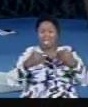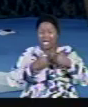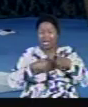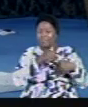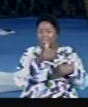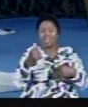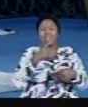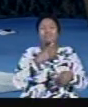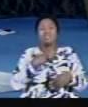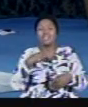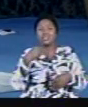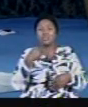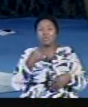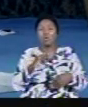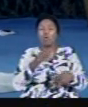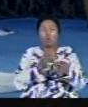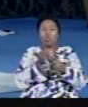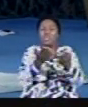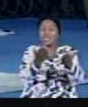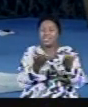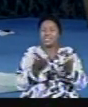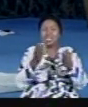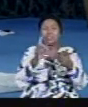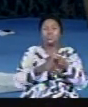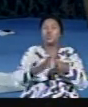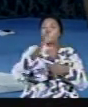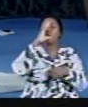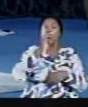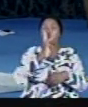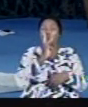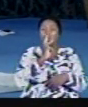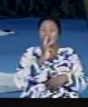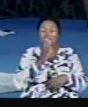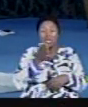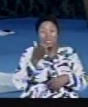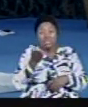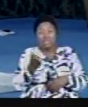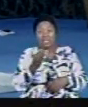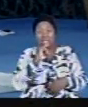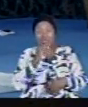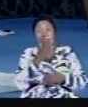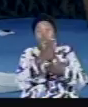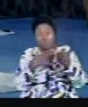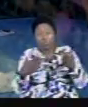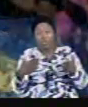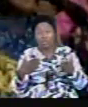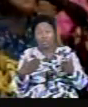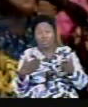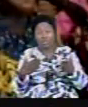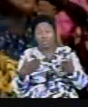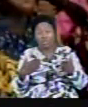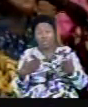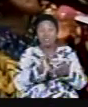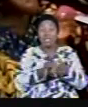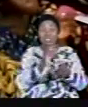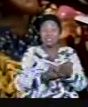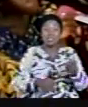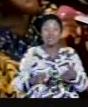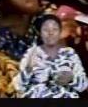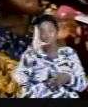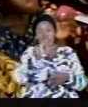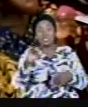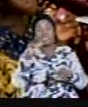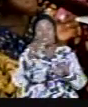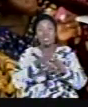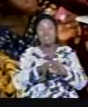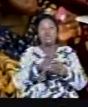or the desire to drink water, there is something, an ingredient missing in what